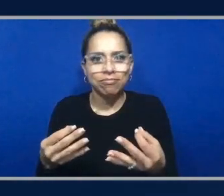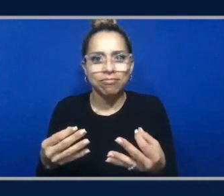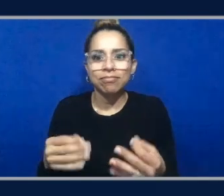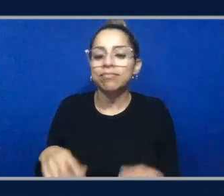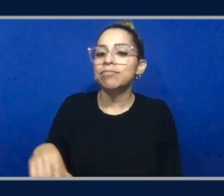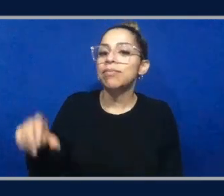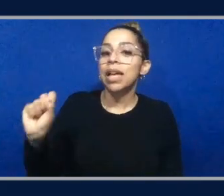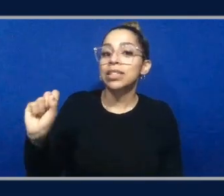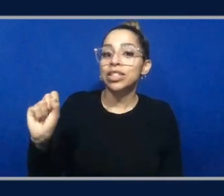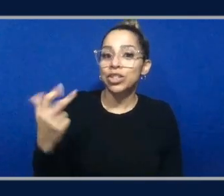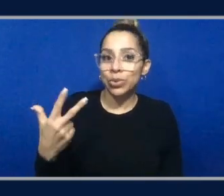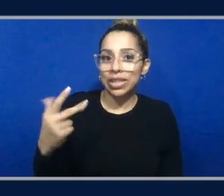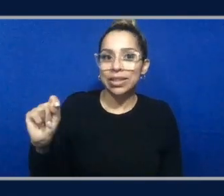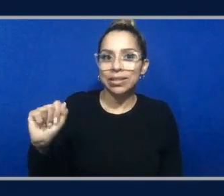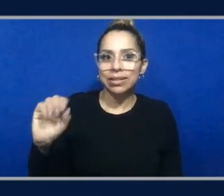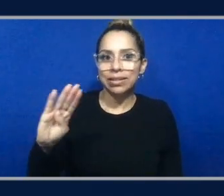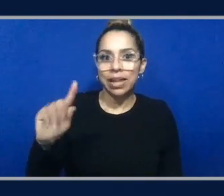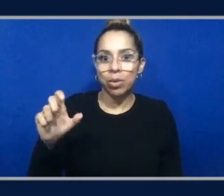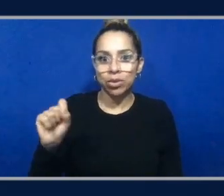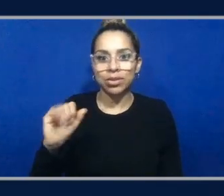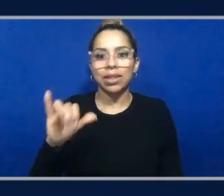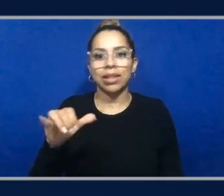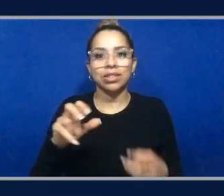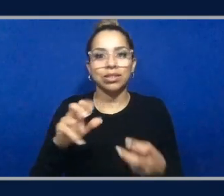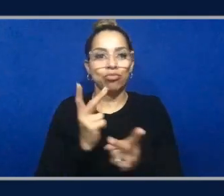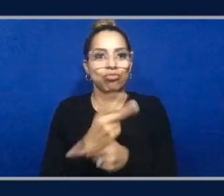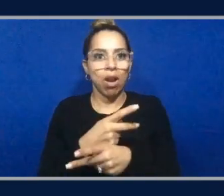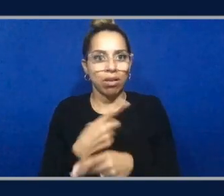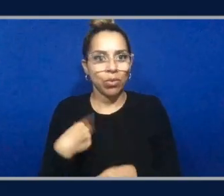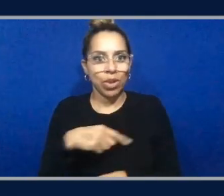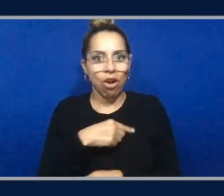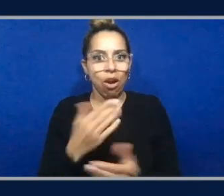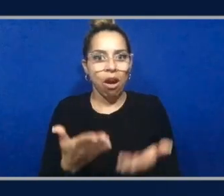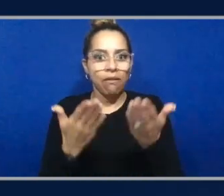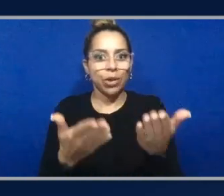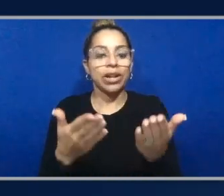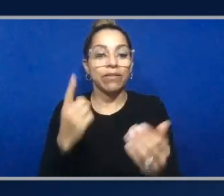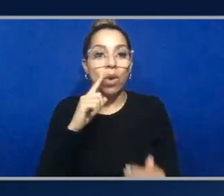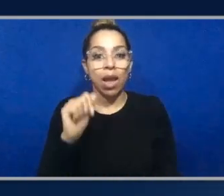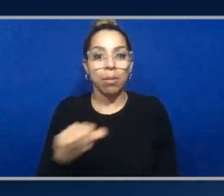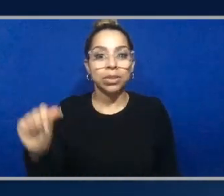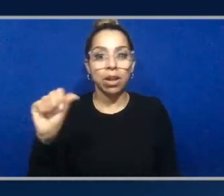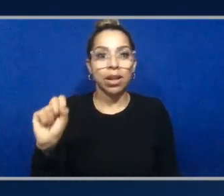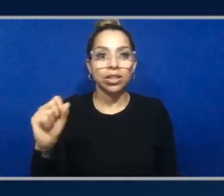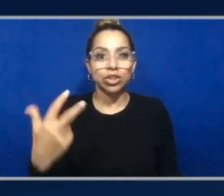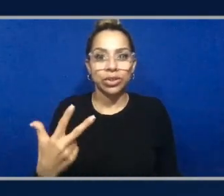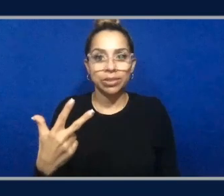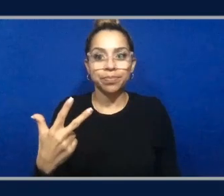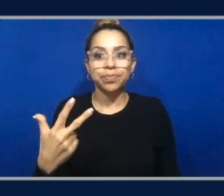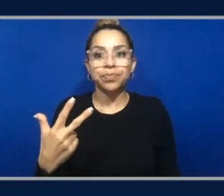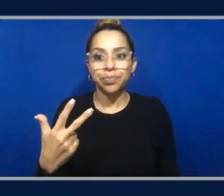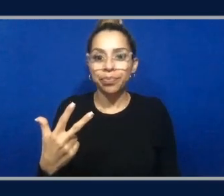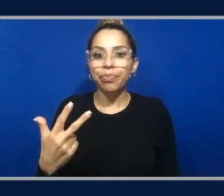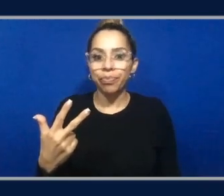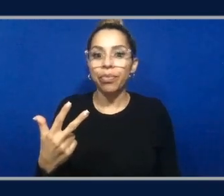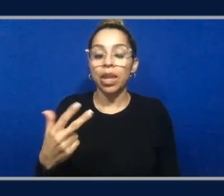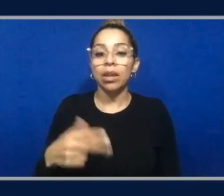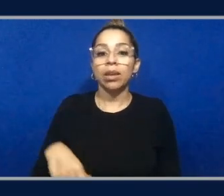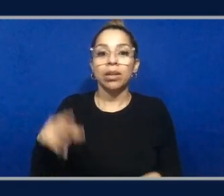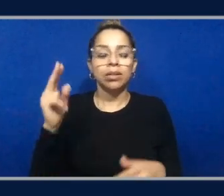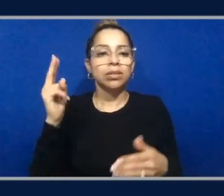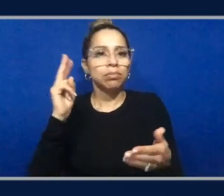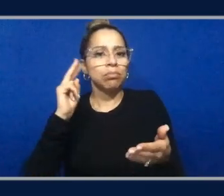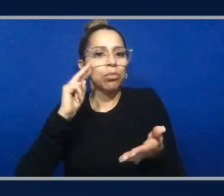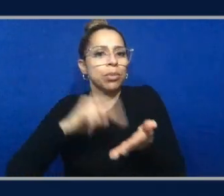Tables is a new product offering in Amazon S3. It offers a purpose-built storage to store tabular data in